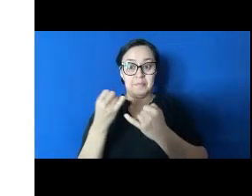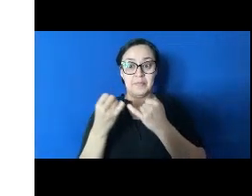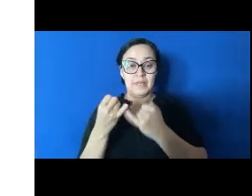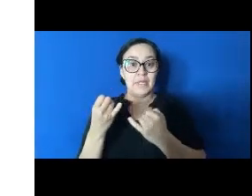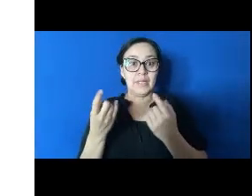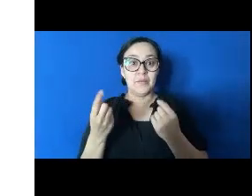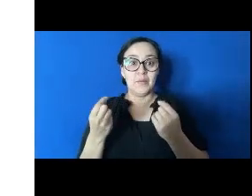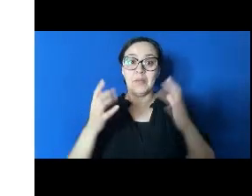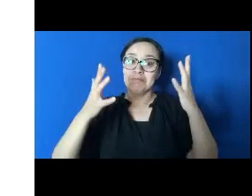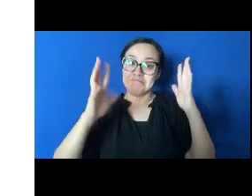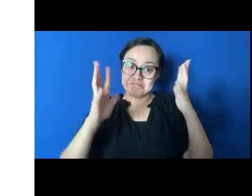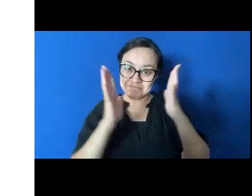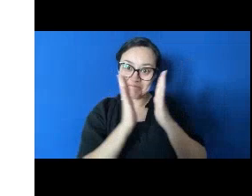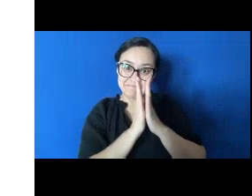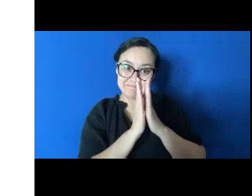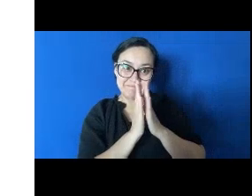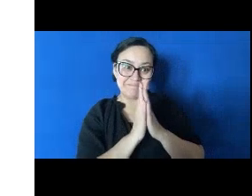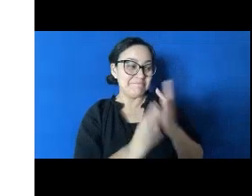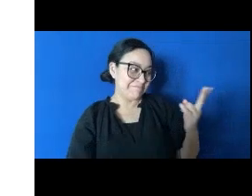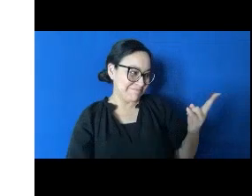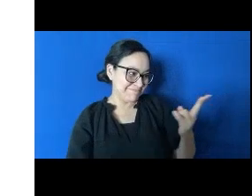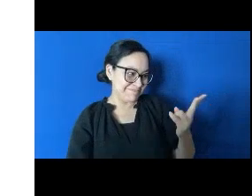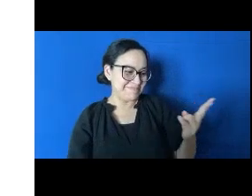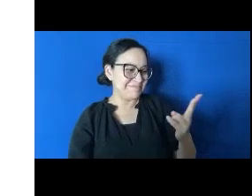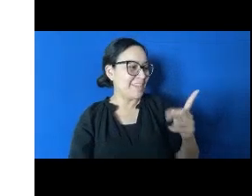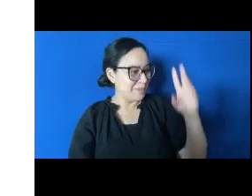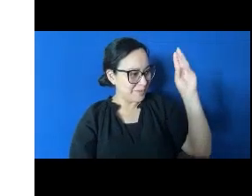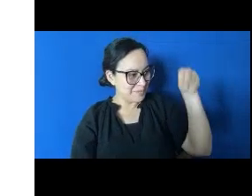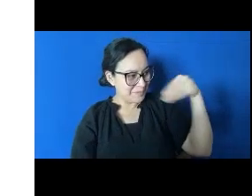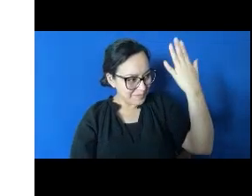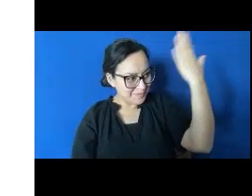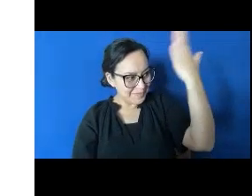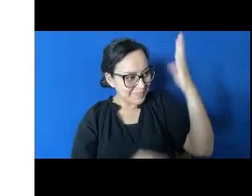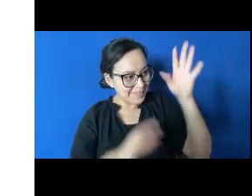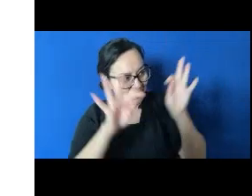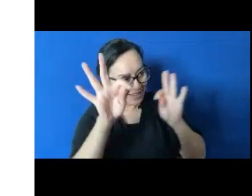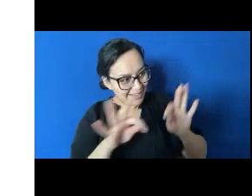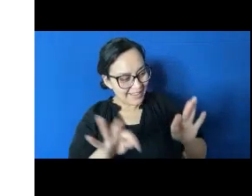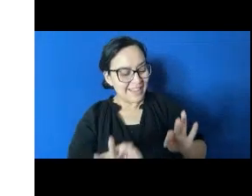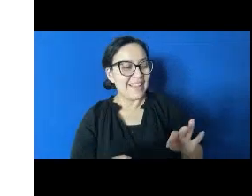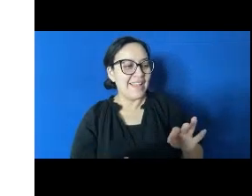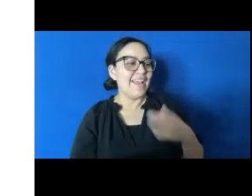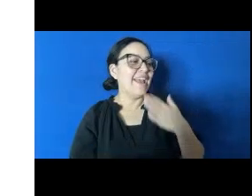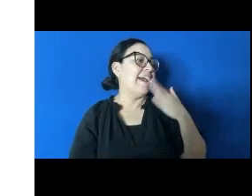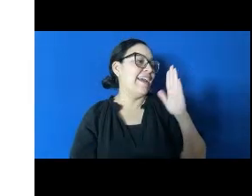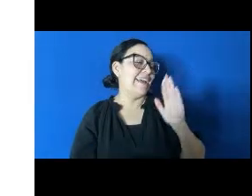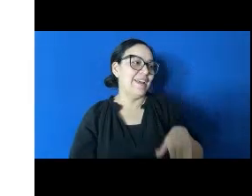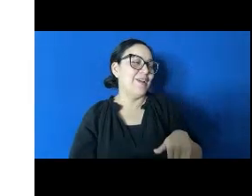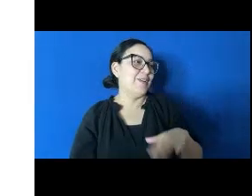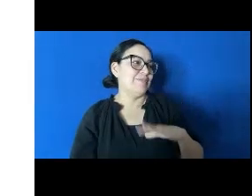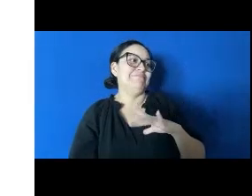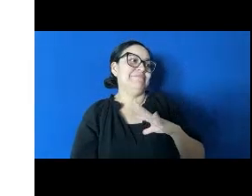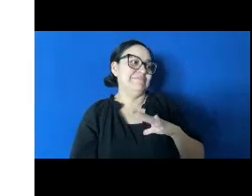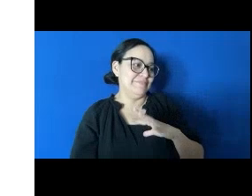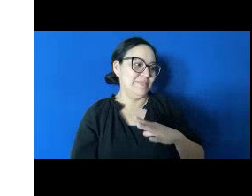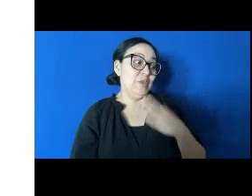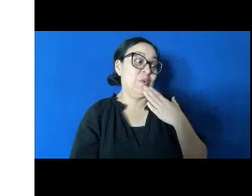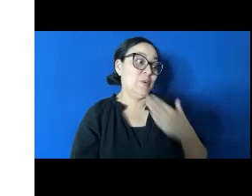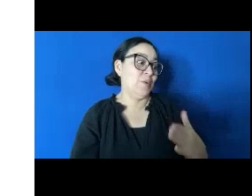the last few minutes, virtual applauses for Cecile and Manuel for the presentation. This